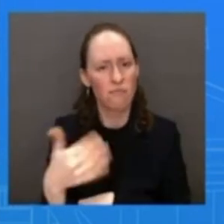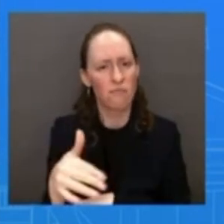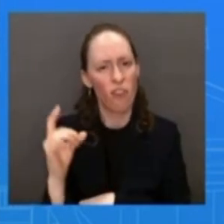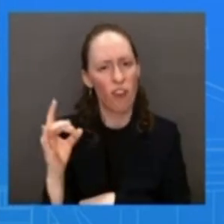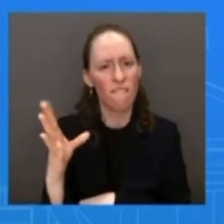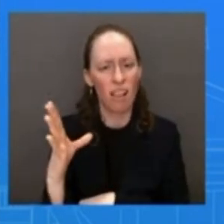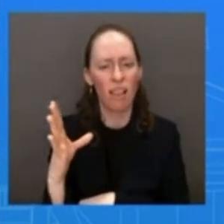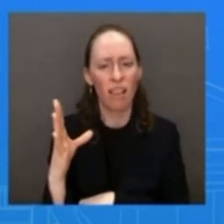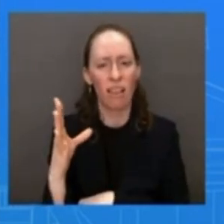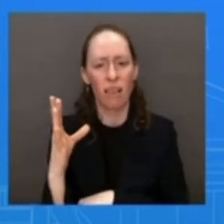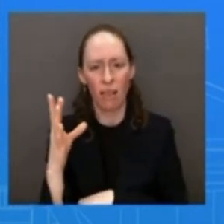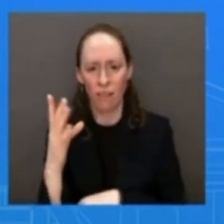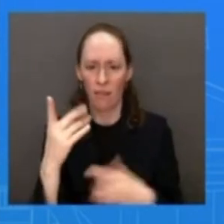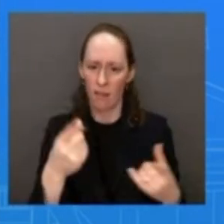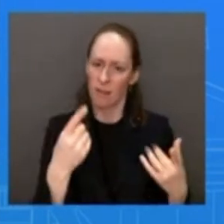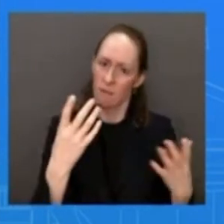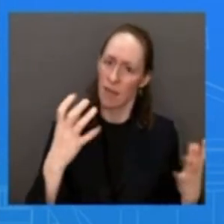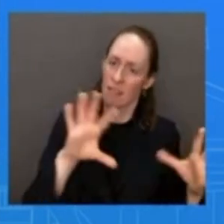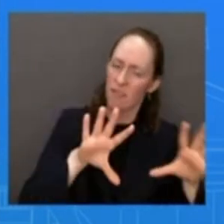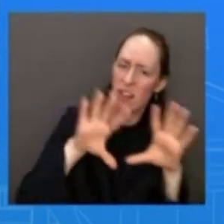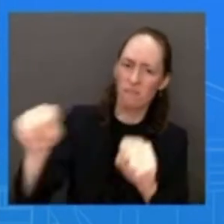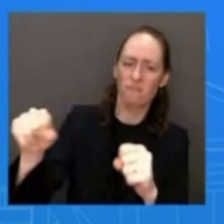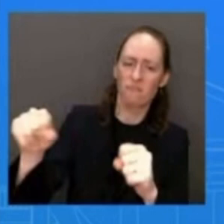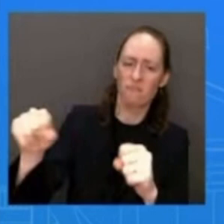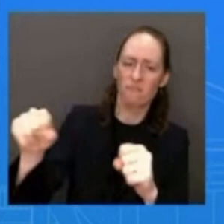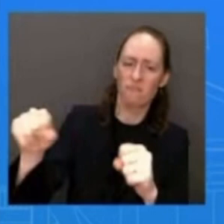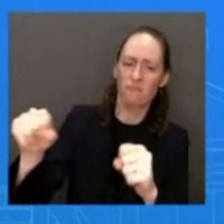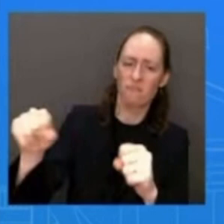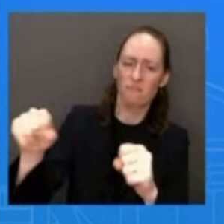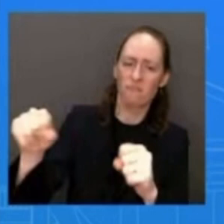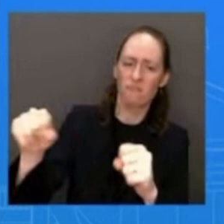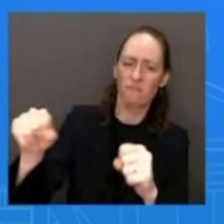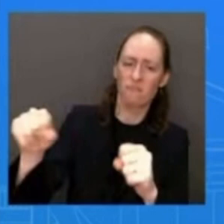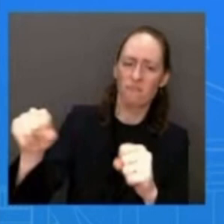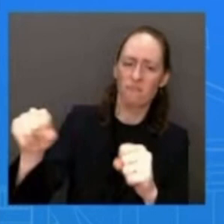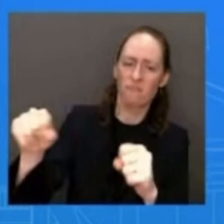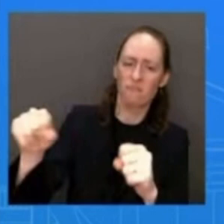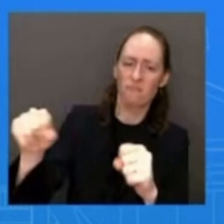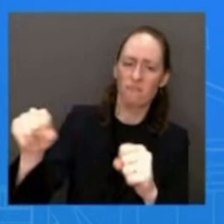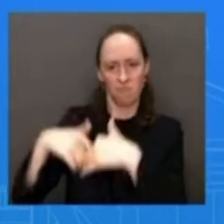we agree with Fox Nation's own attorneys and